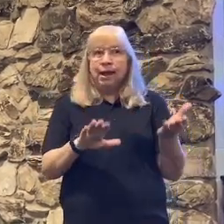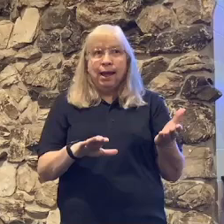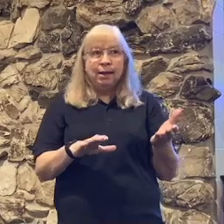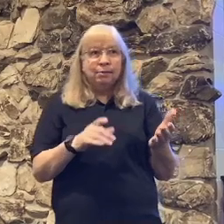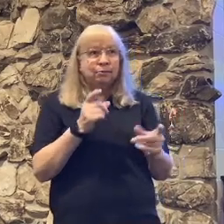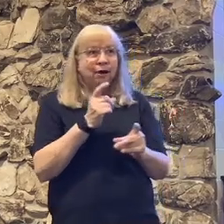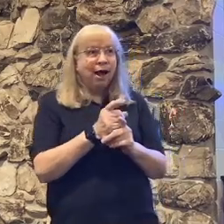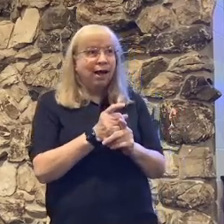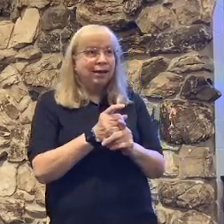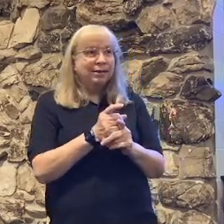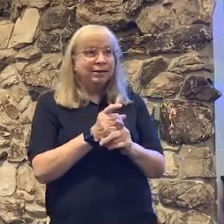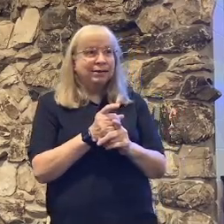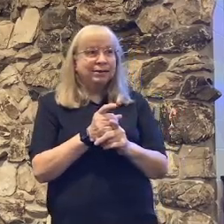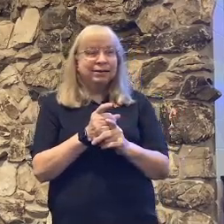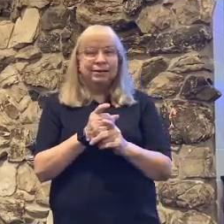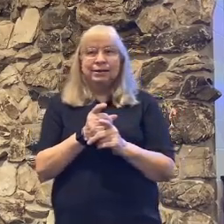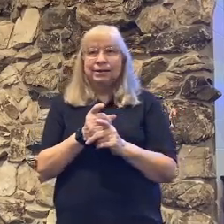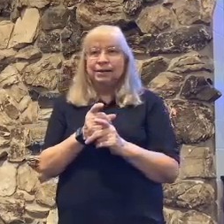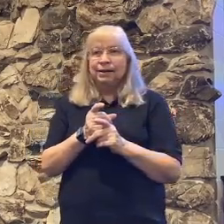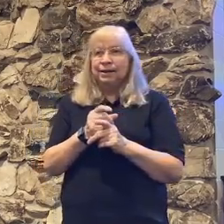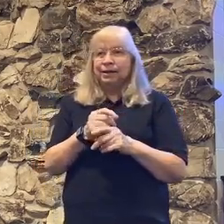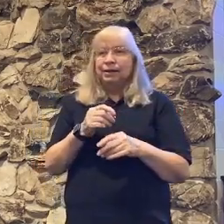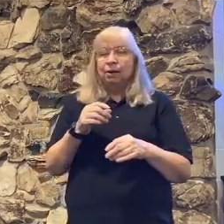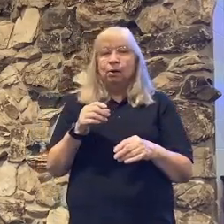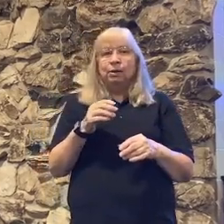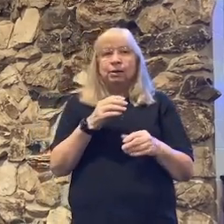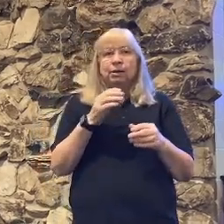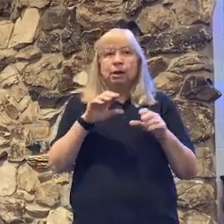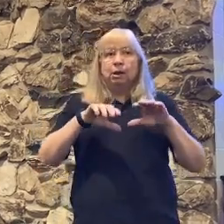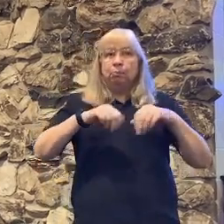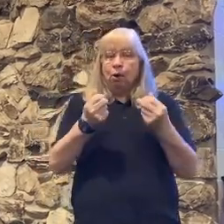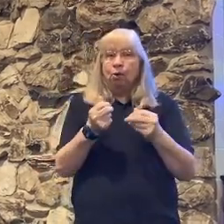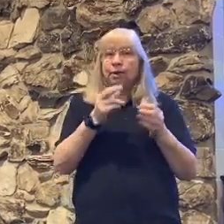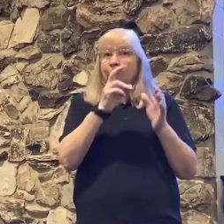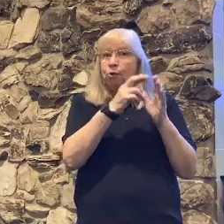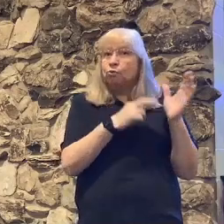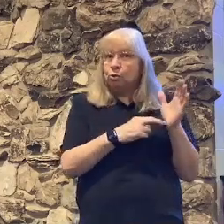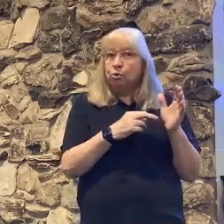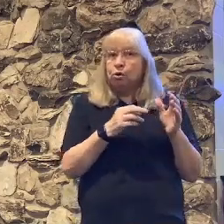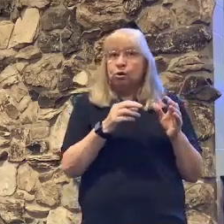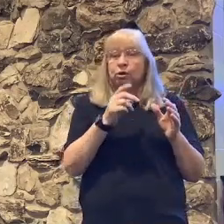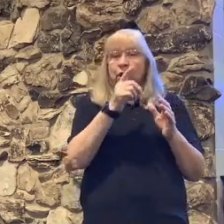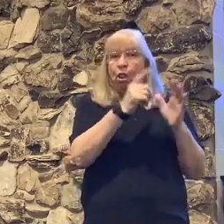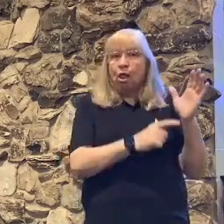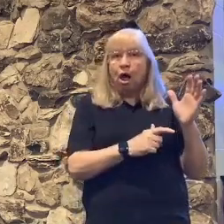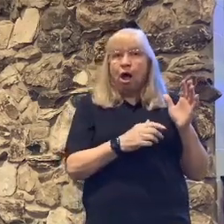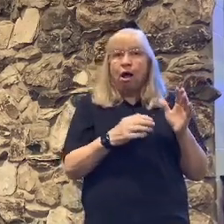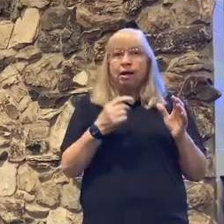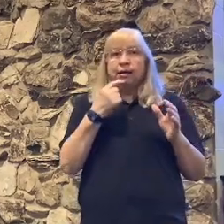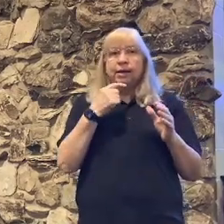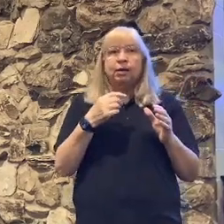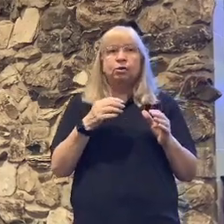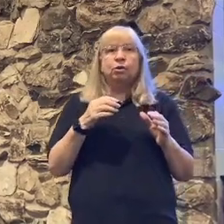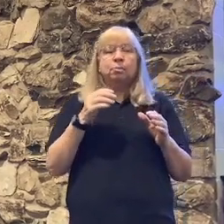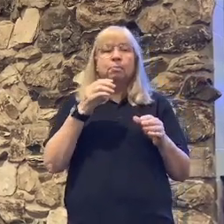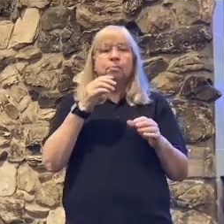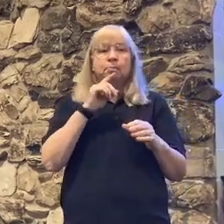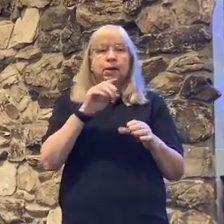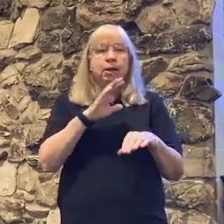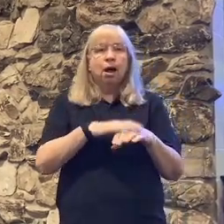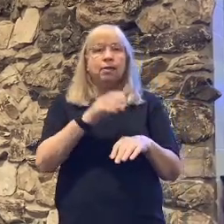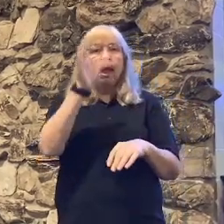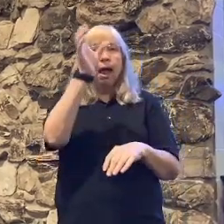Right? So he broke that rule. He broke that law that said, you know, you're going to hang on a cross and you're going